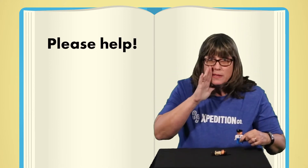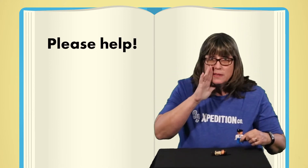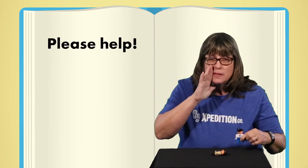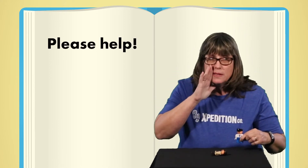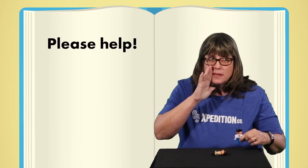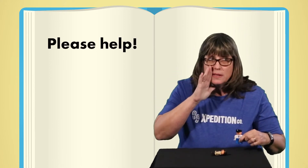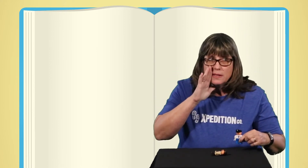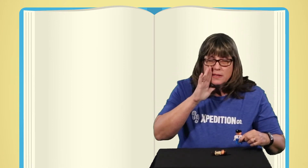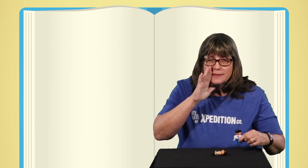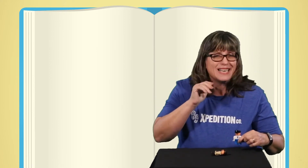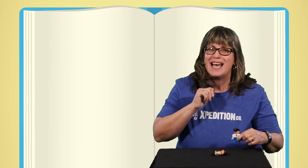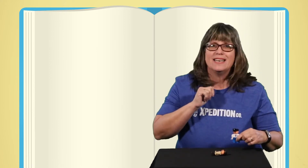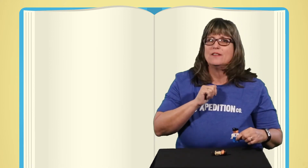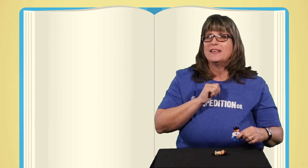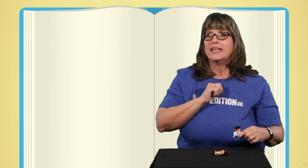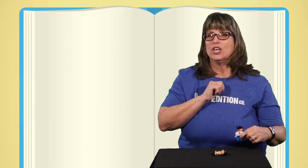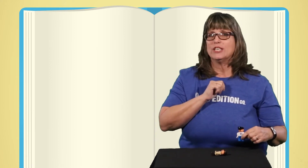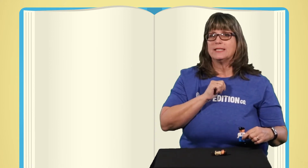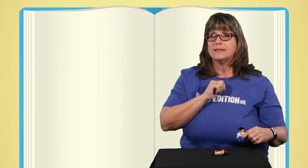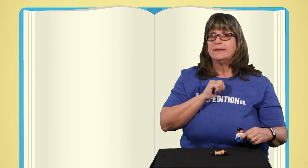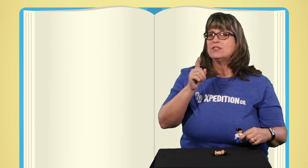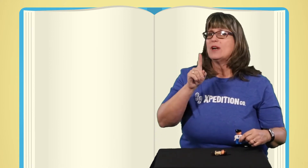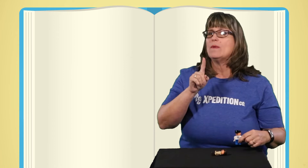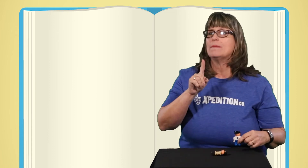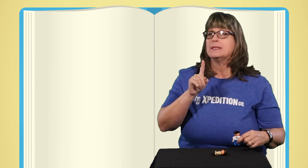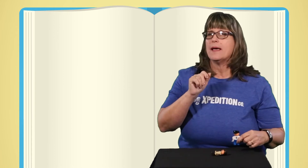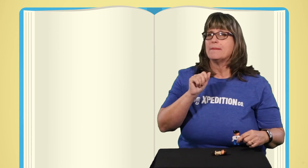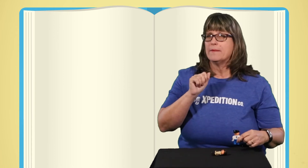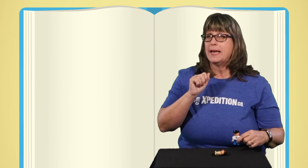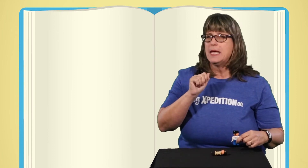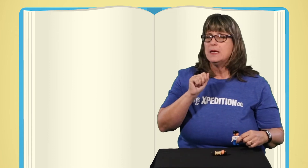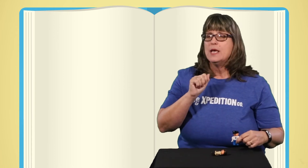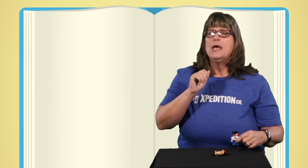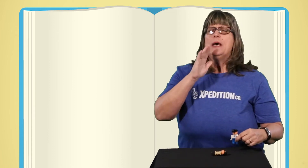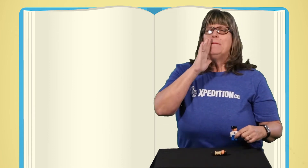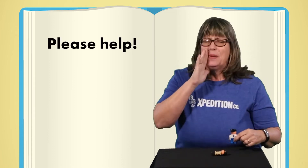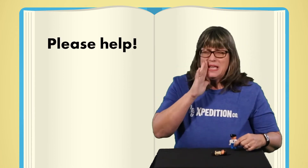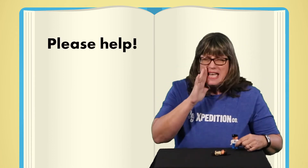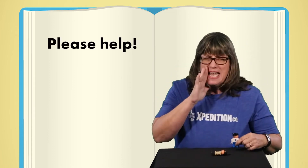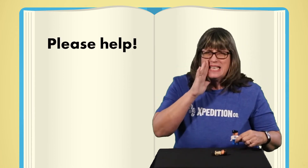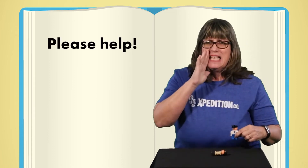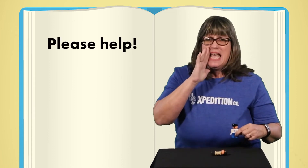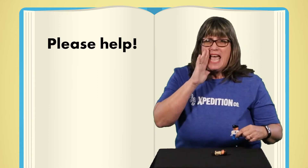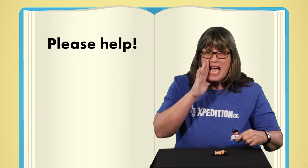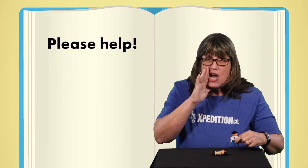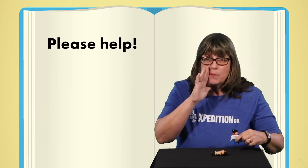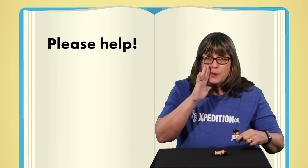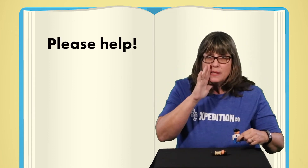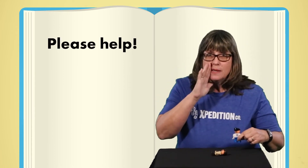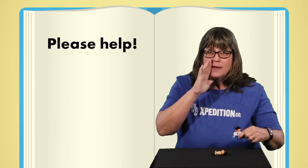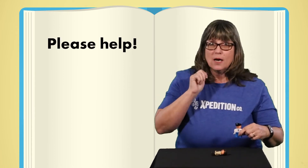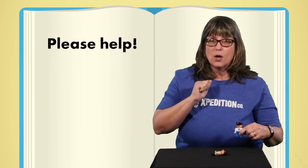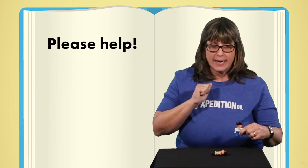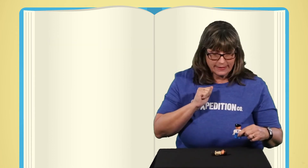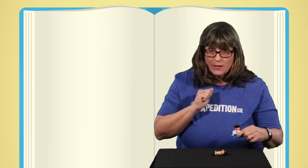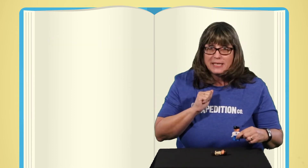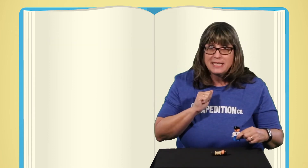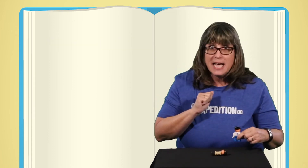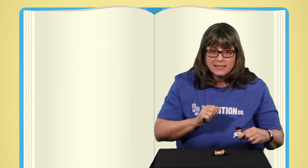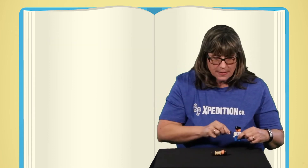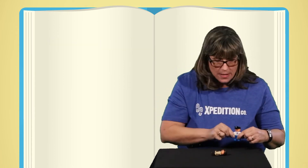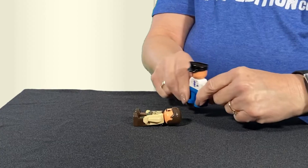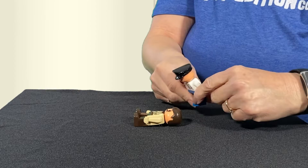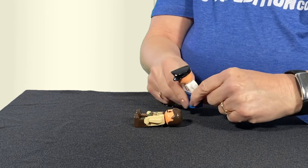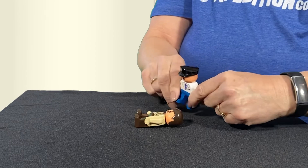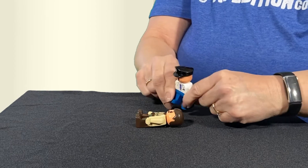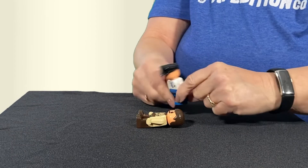help. I don't think he heard us. Let's try one more time. You ready? Please help. All right, let's see what he